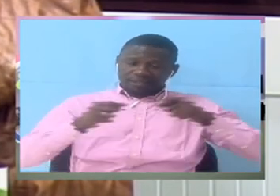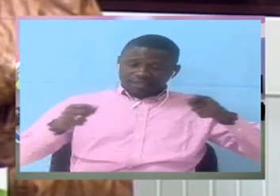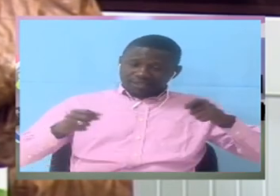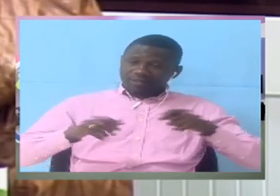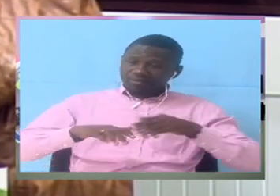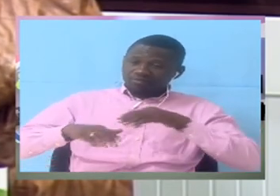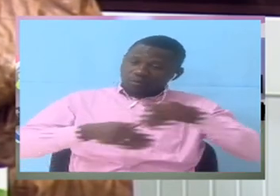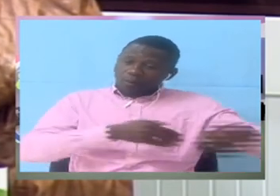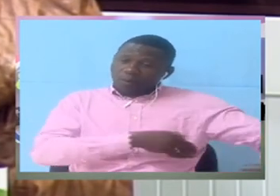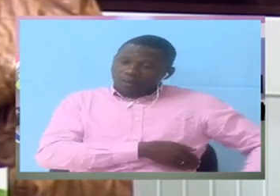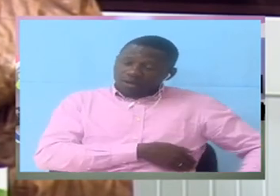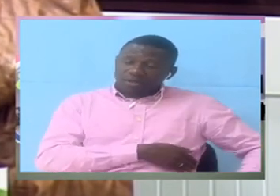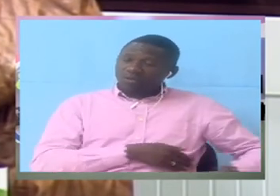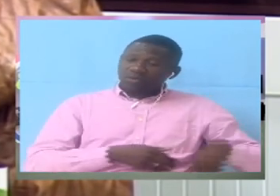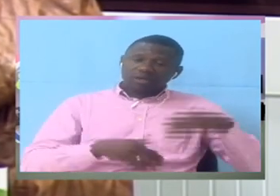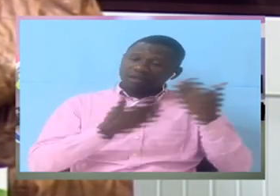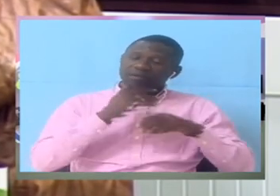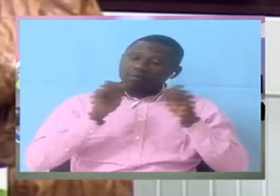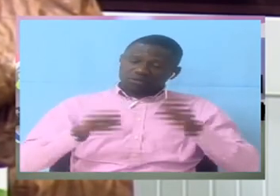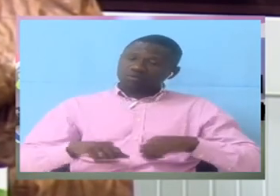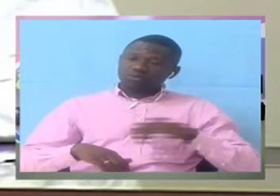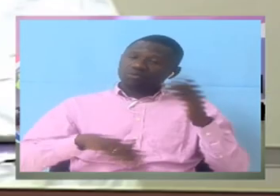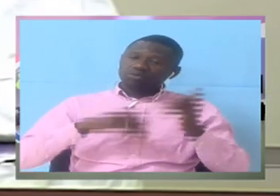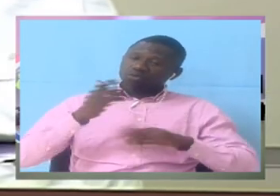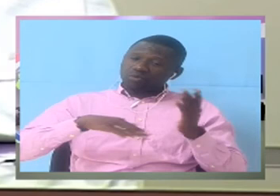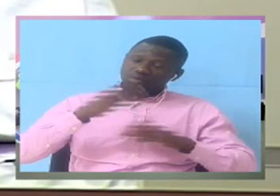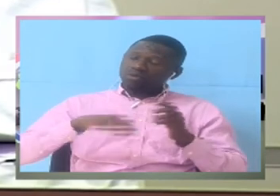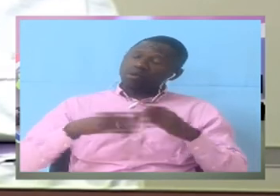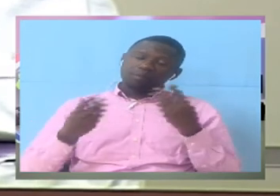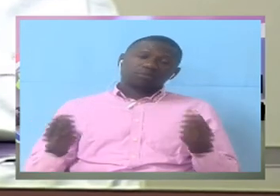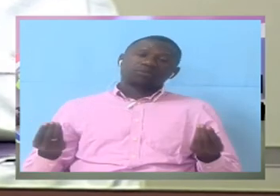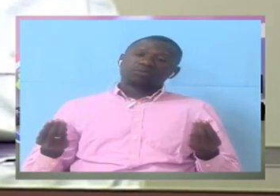drum at all. Yes. Okay. So,